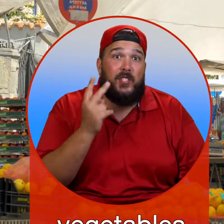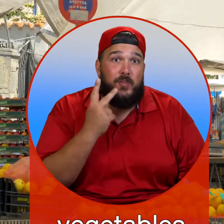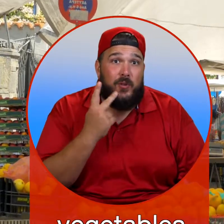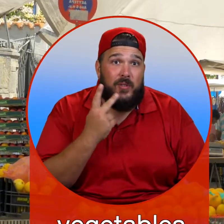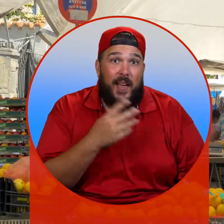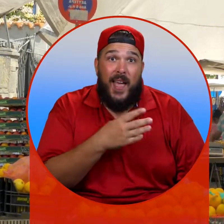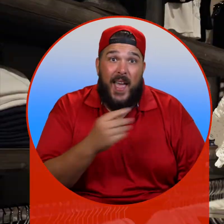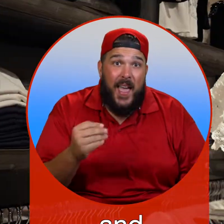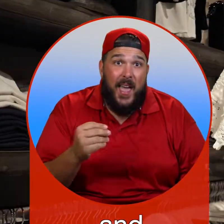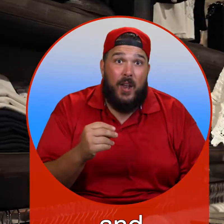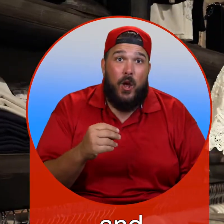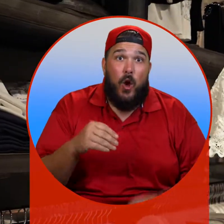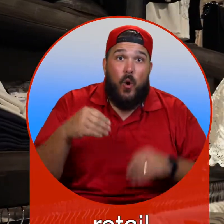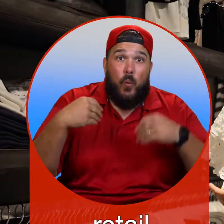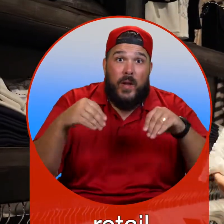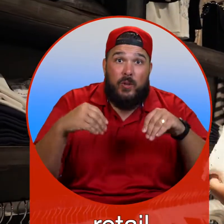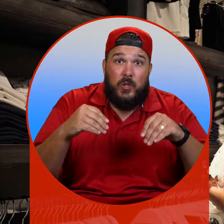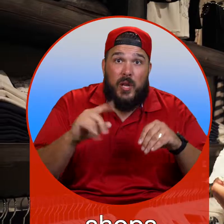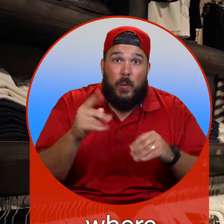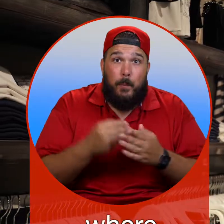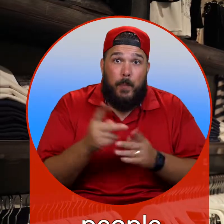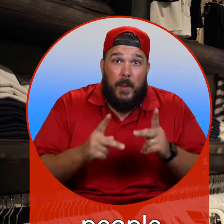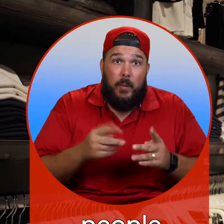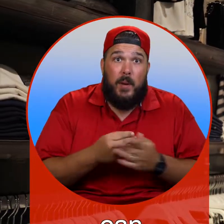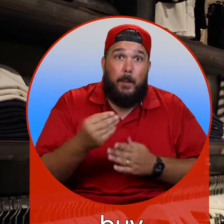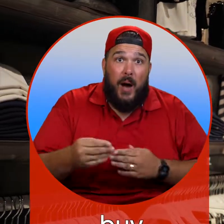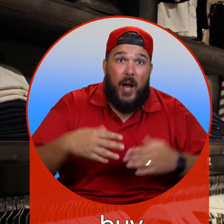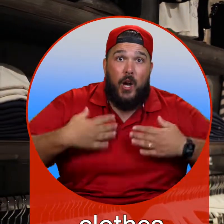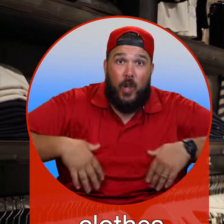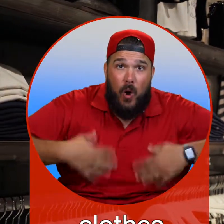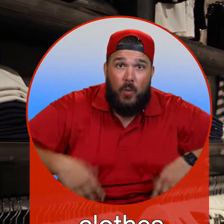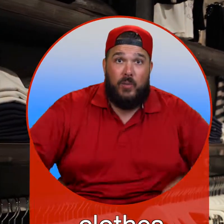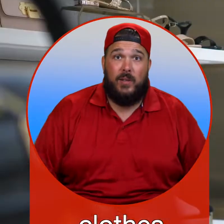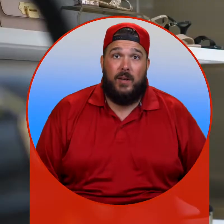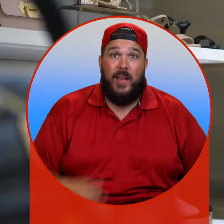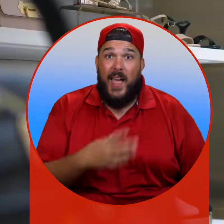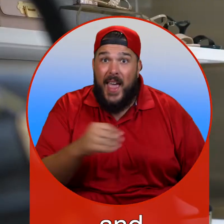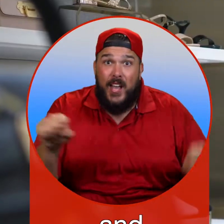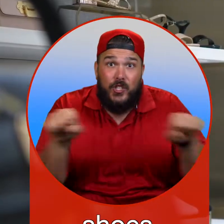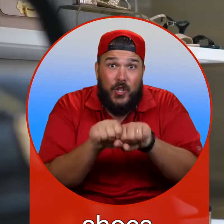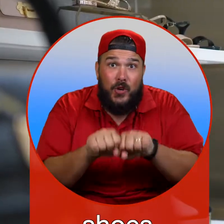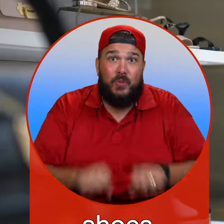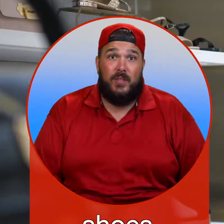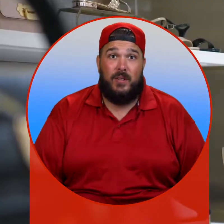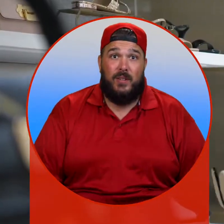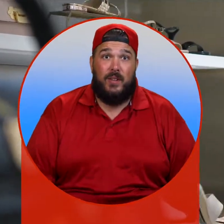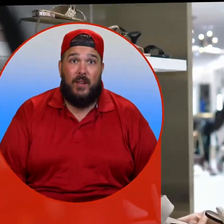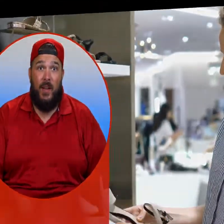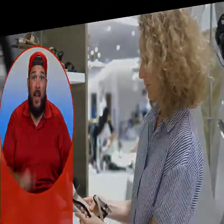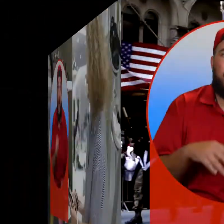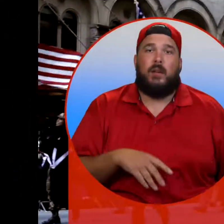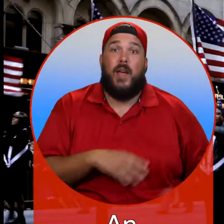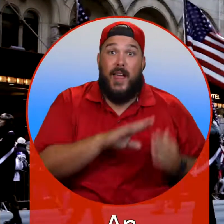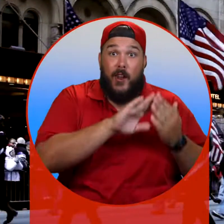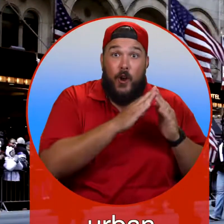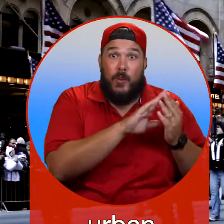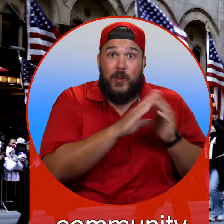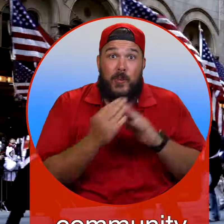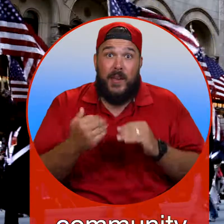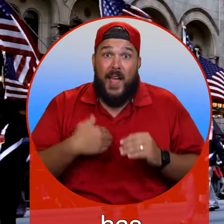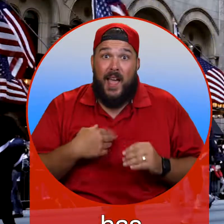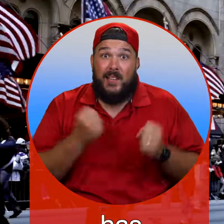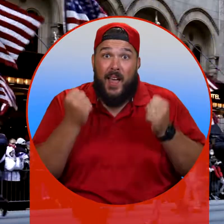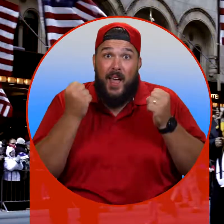and vegetables, and retail shops where people can buy clothes and shoes. An